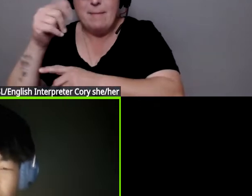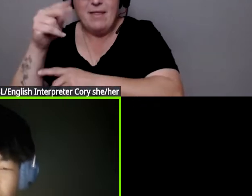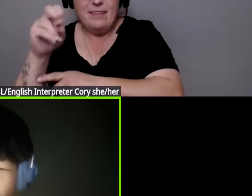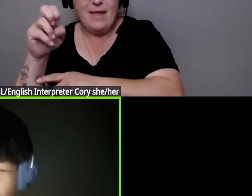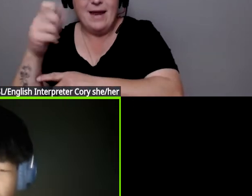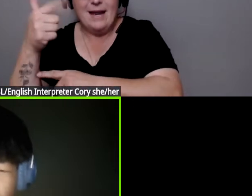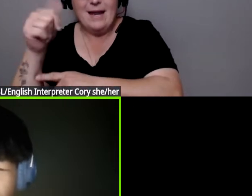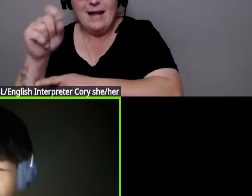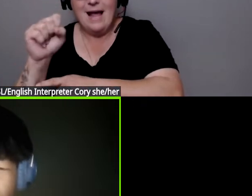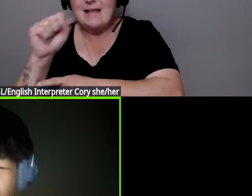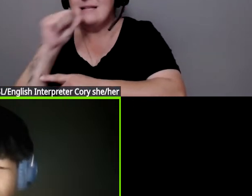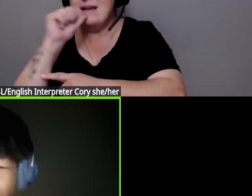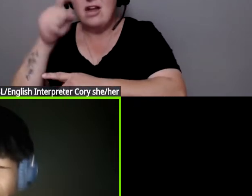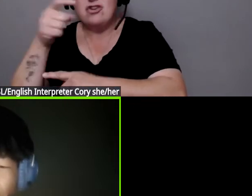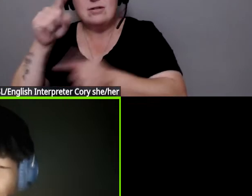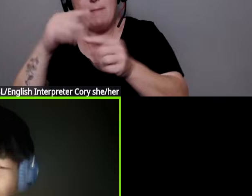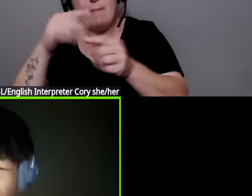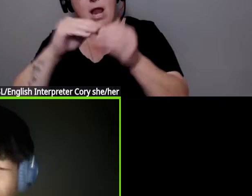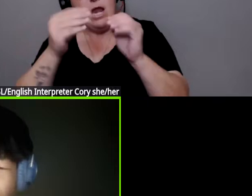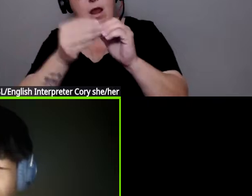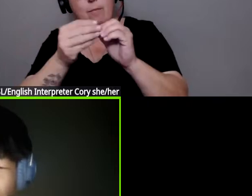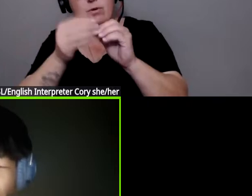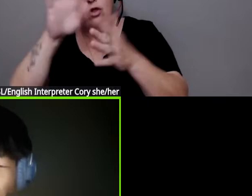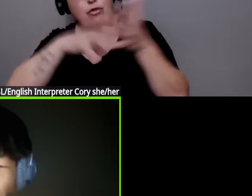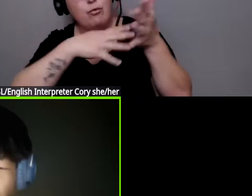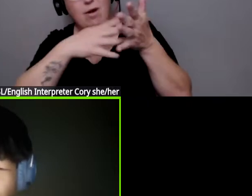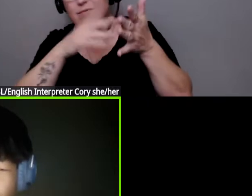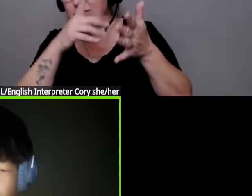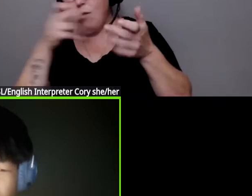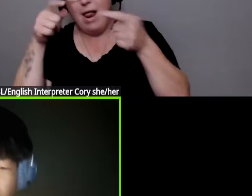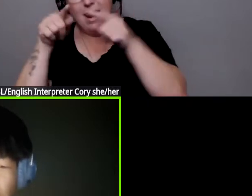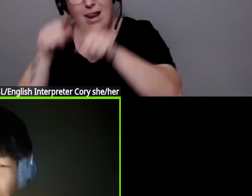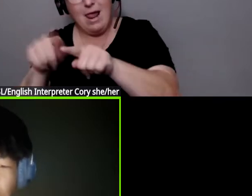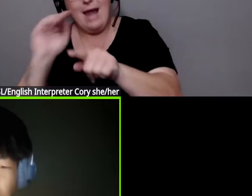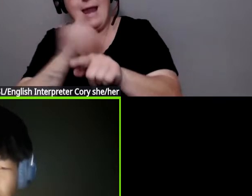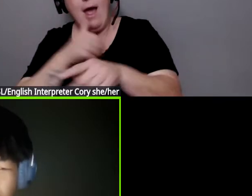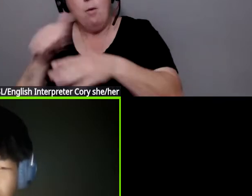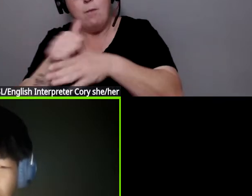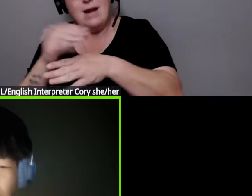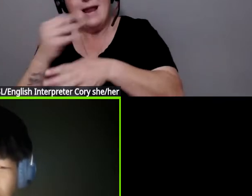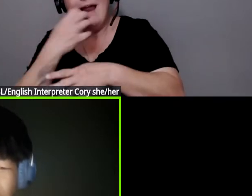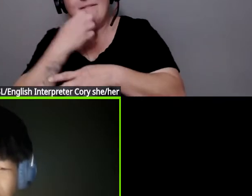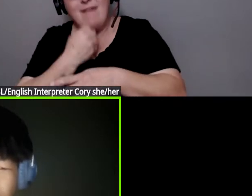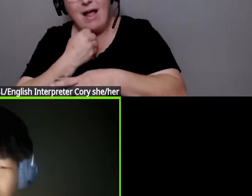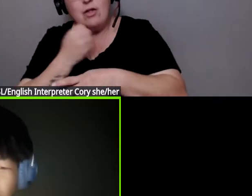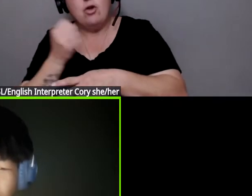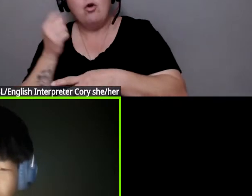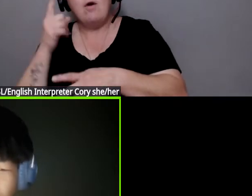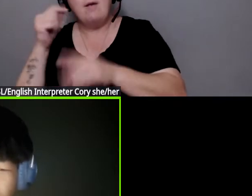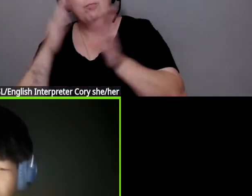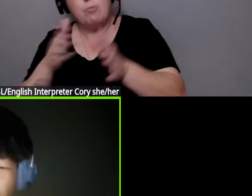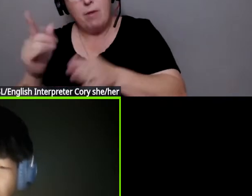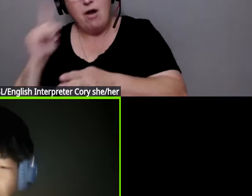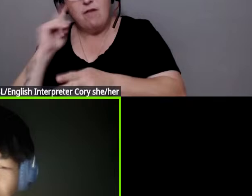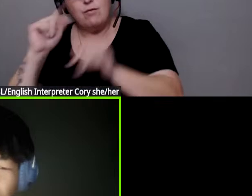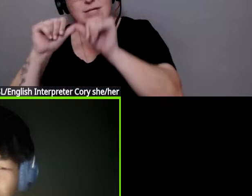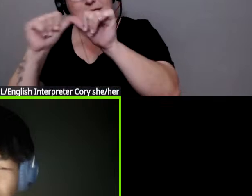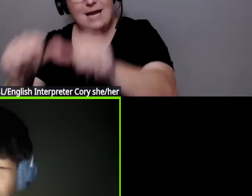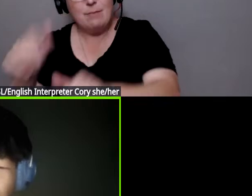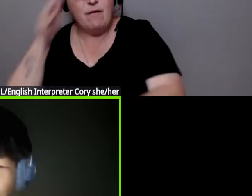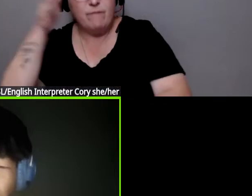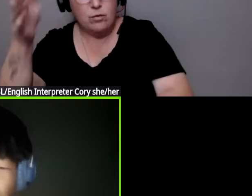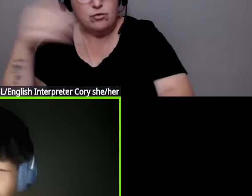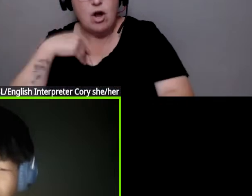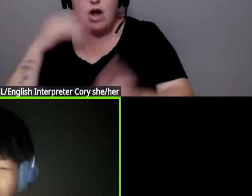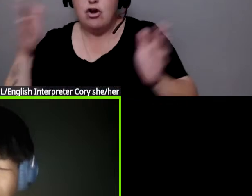numbers on the graph. It's about aligning our practices with our values and preparing for a sustainable future. I urge